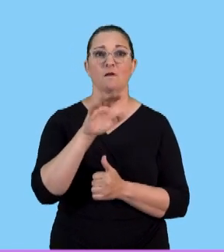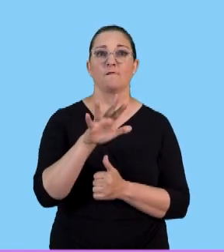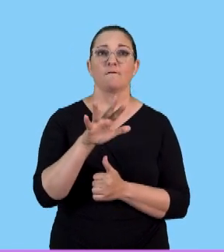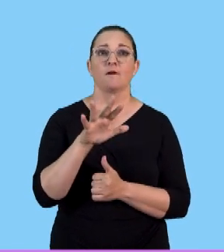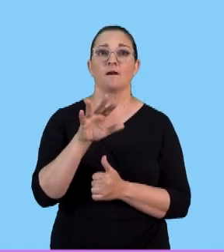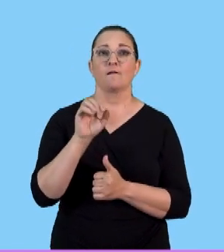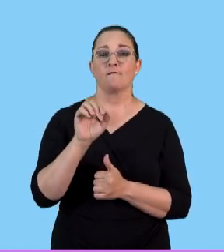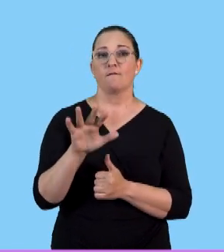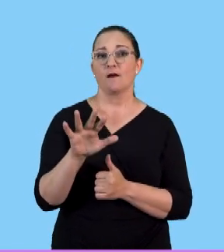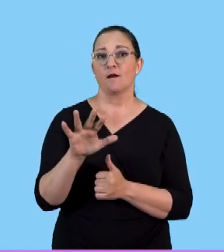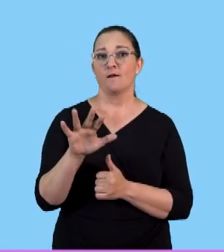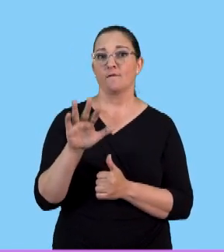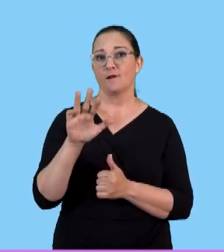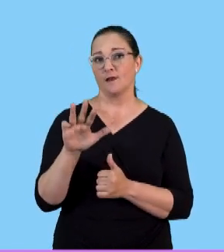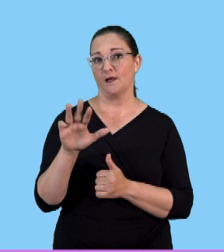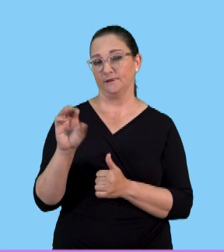us